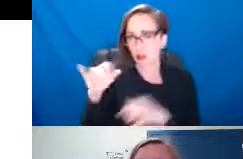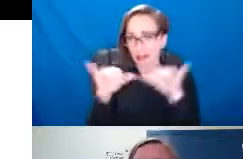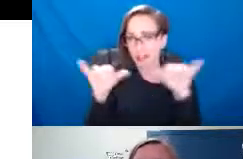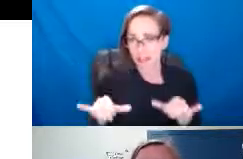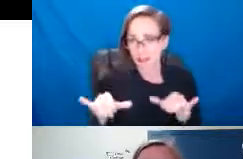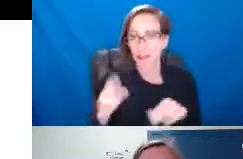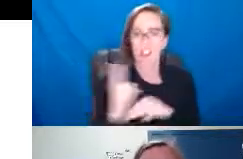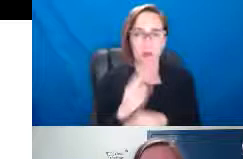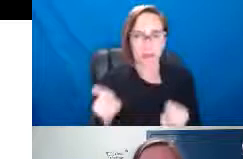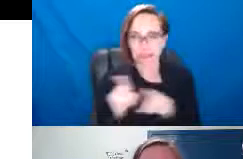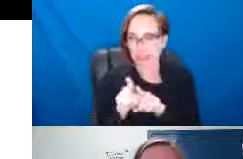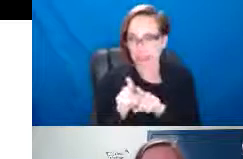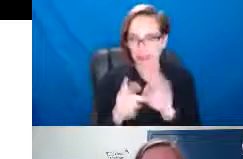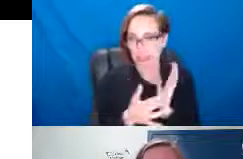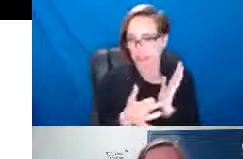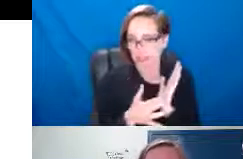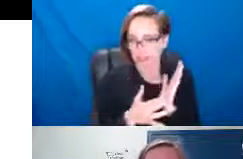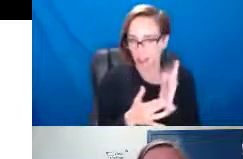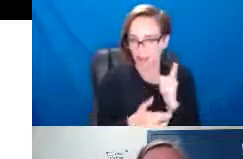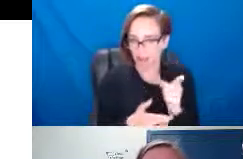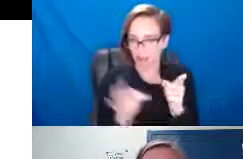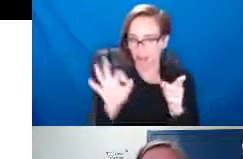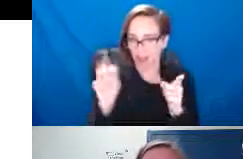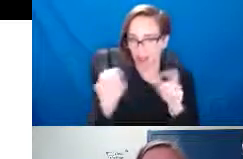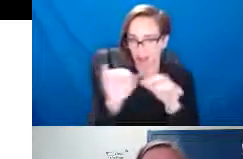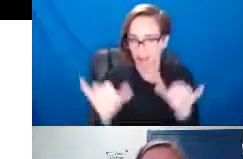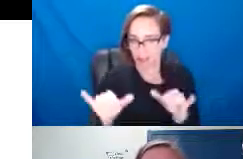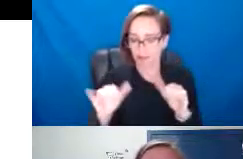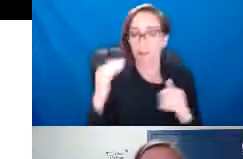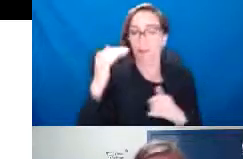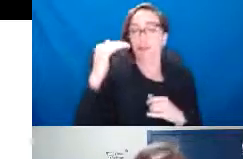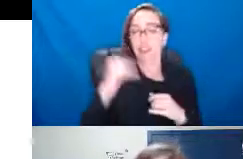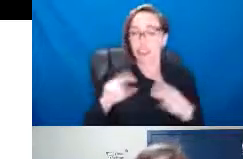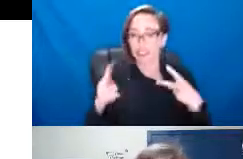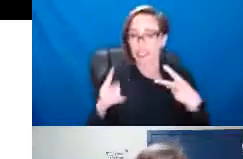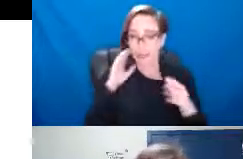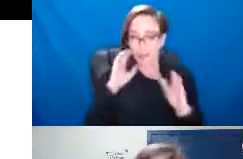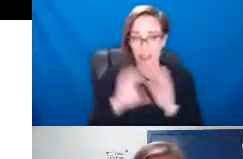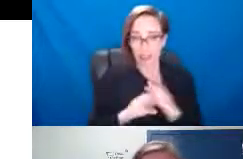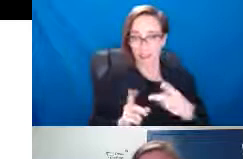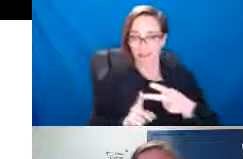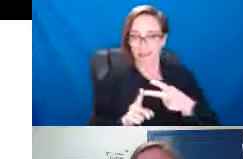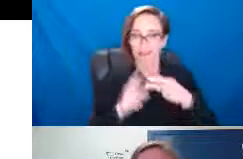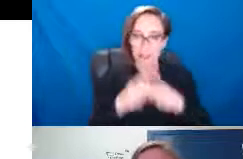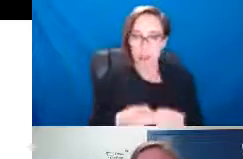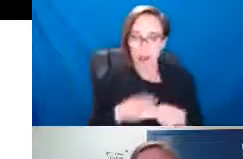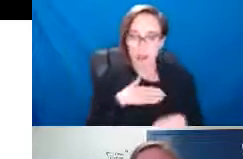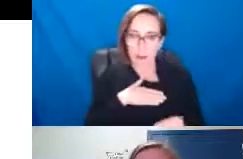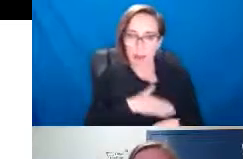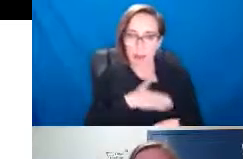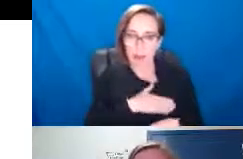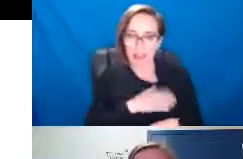of the same form of technology. Below that is the pocket talker, and